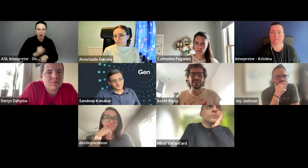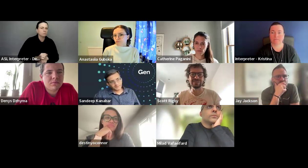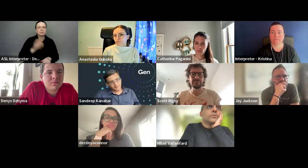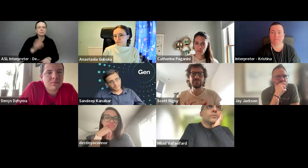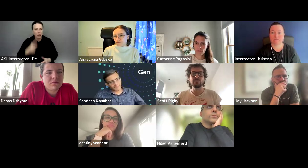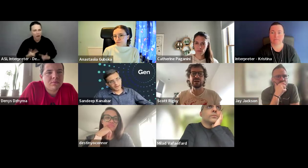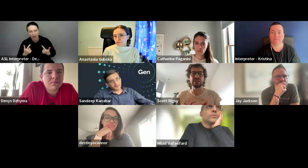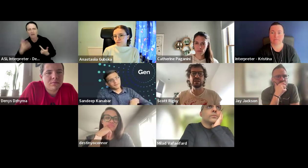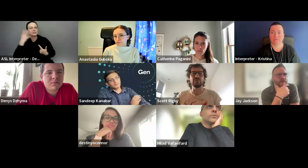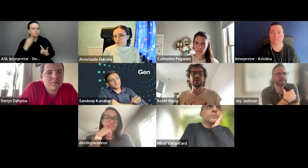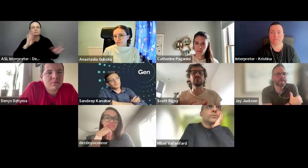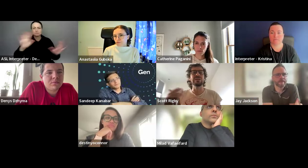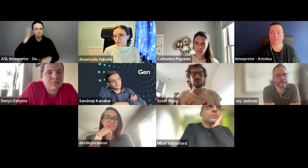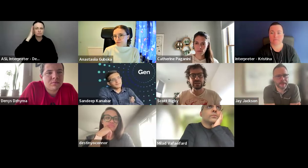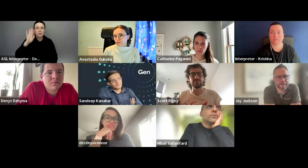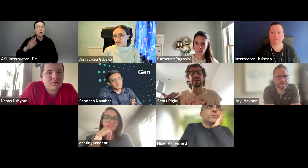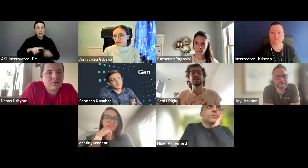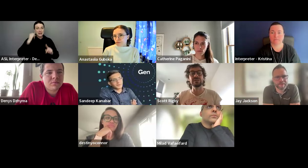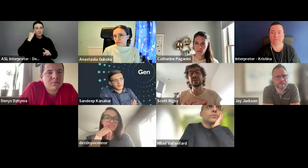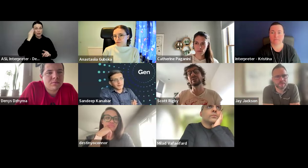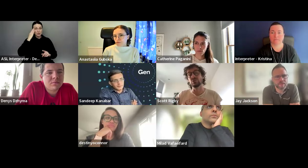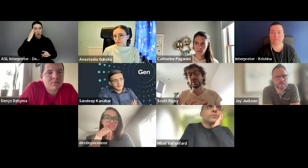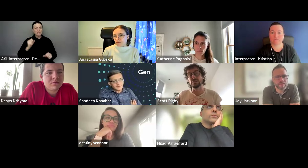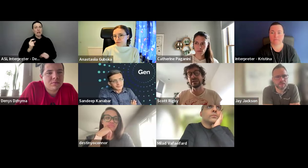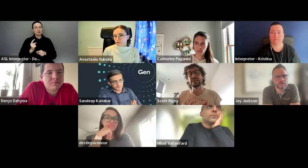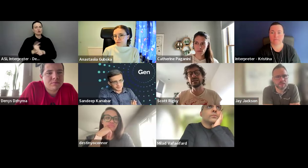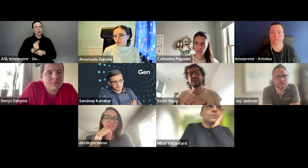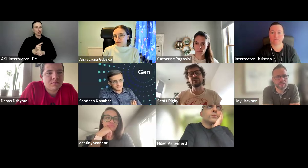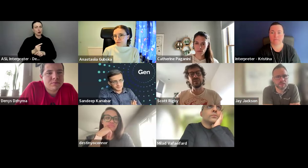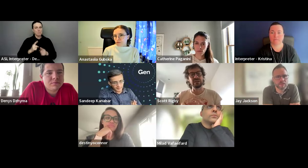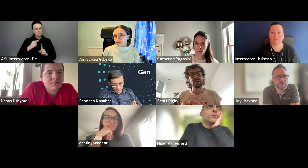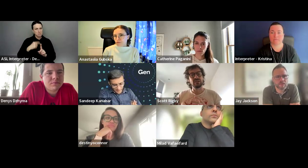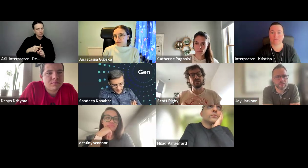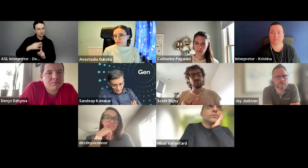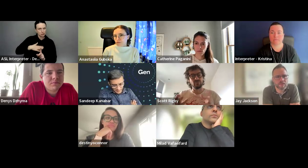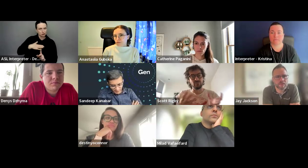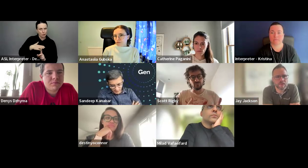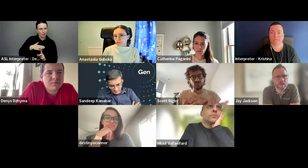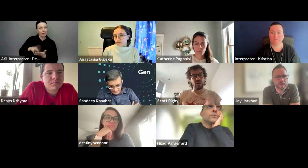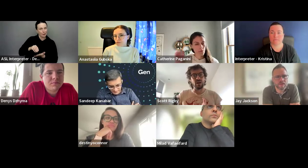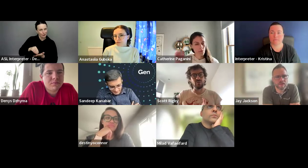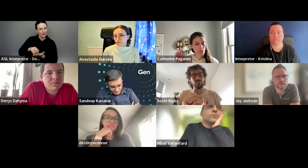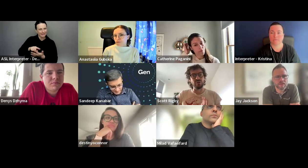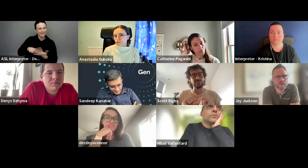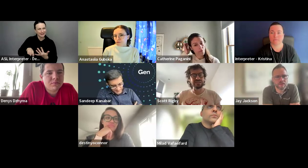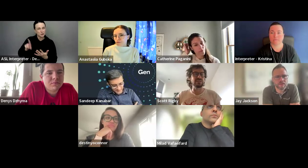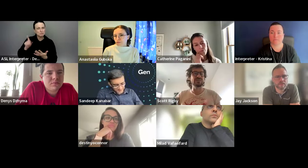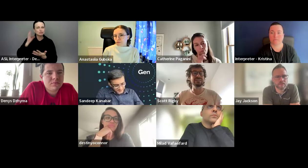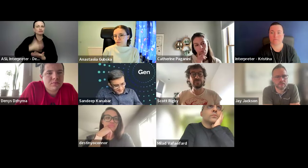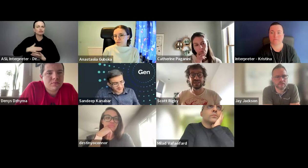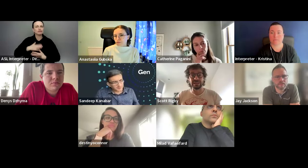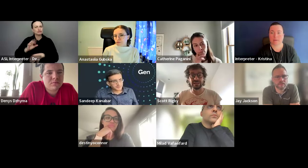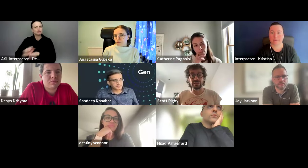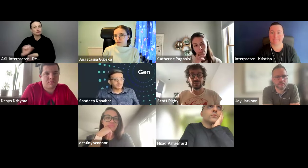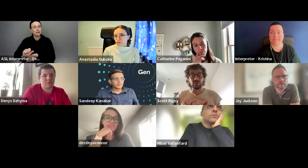we have lives. But if we know that we can do it regularly and we enjoy doing it, then one of the maintainers